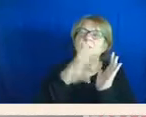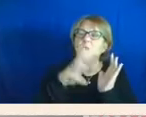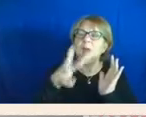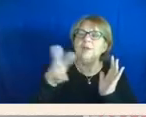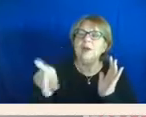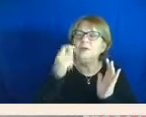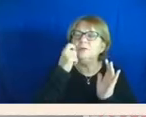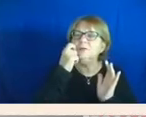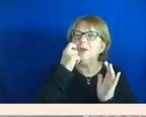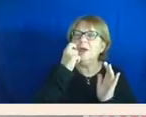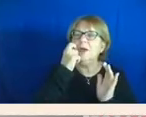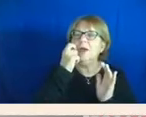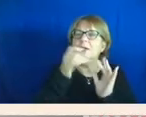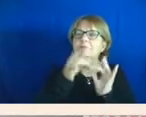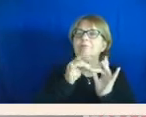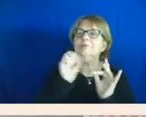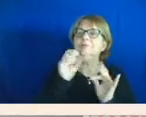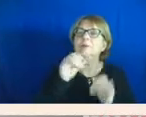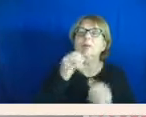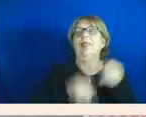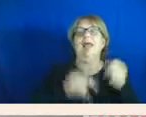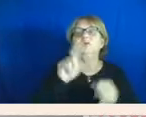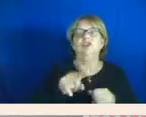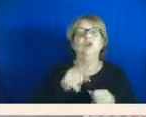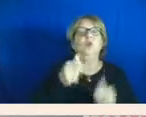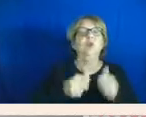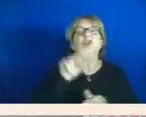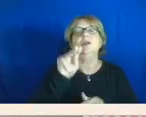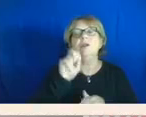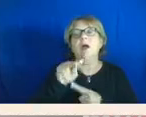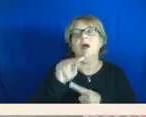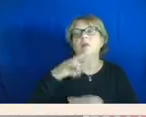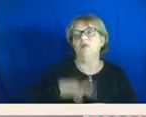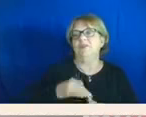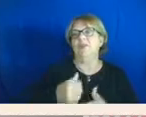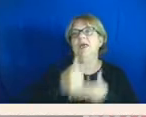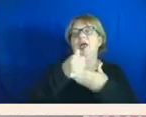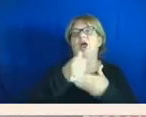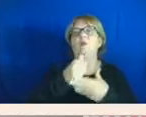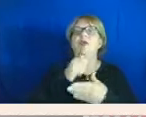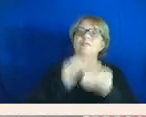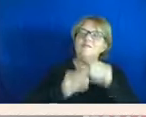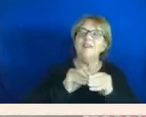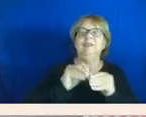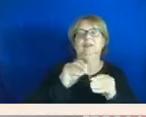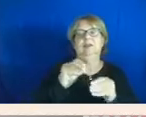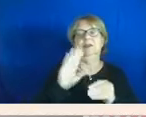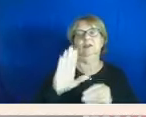the last question is, what nonprofits help with fixing your credit?